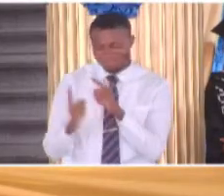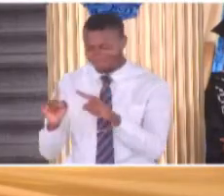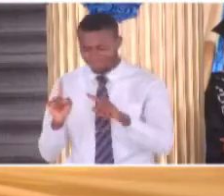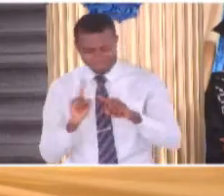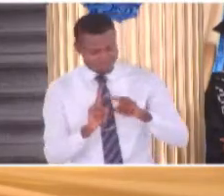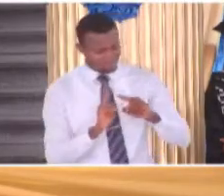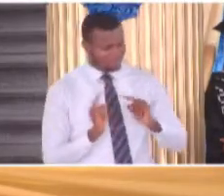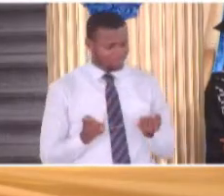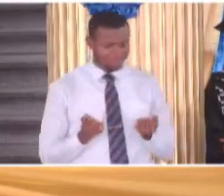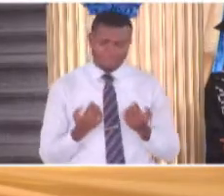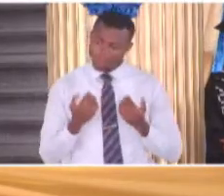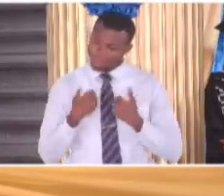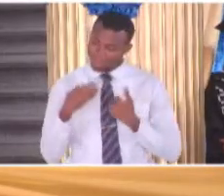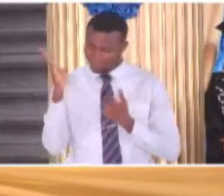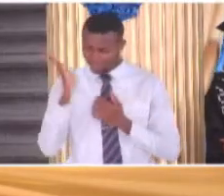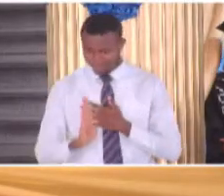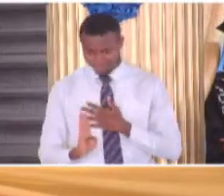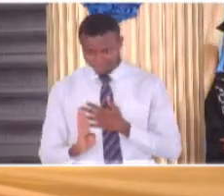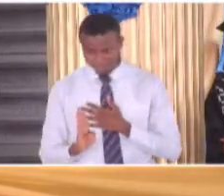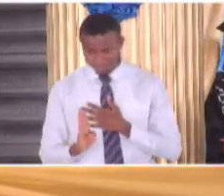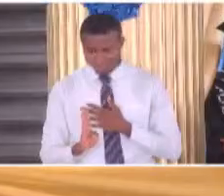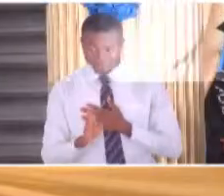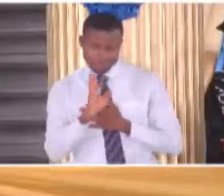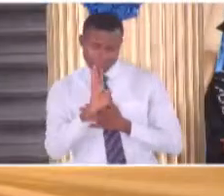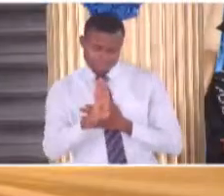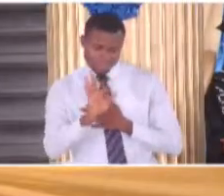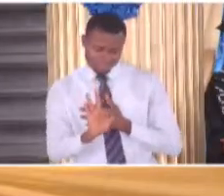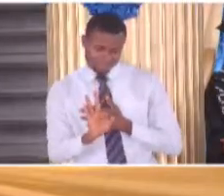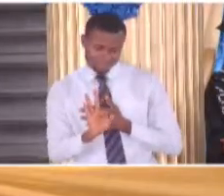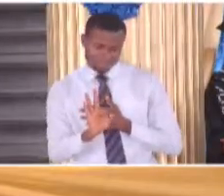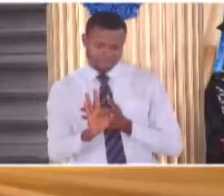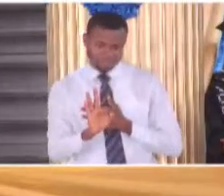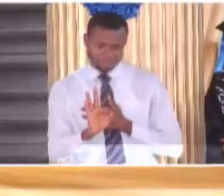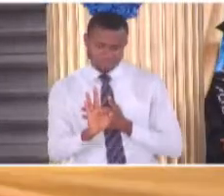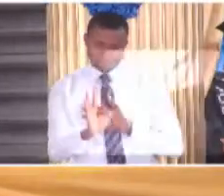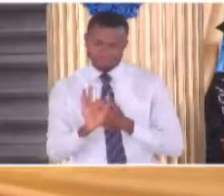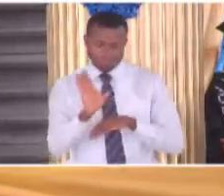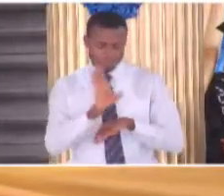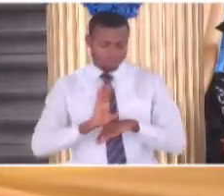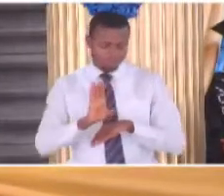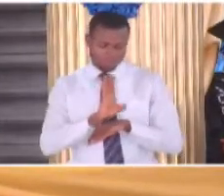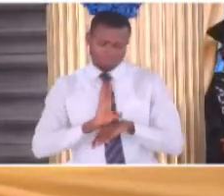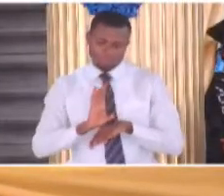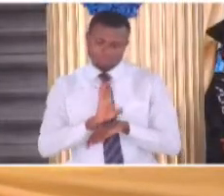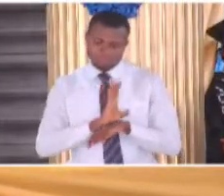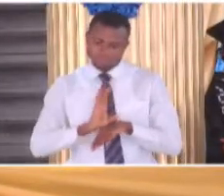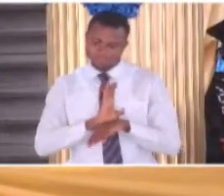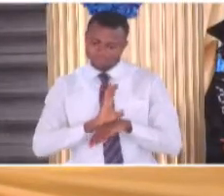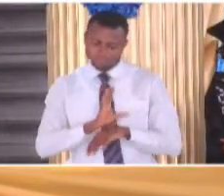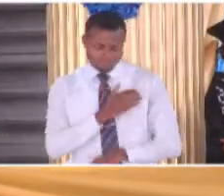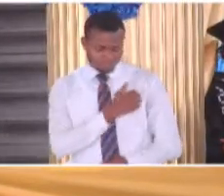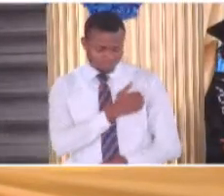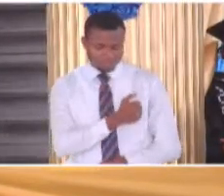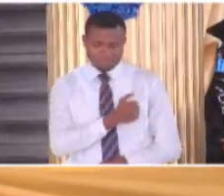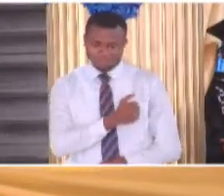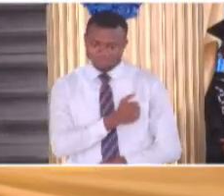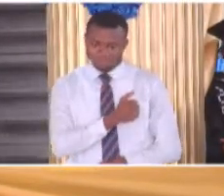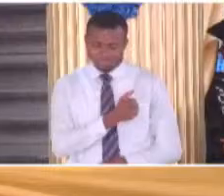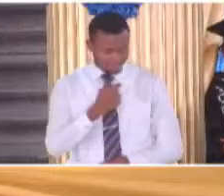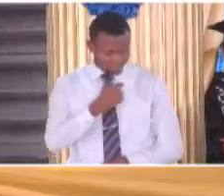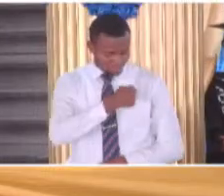are Benin, Burkina Faso, Cameroon, Canada,